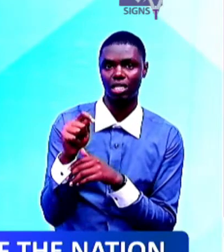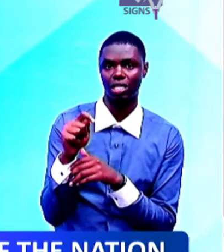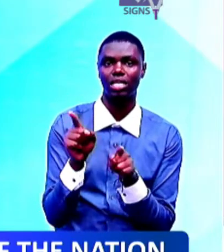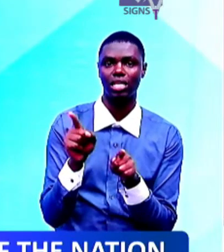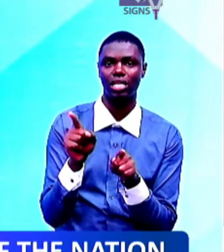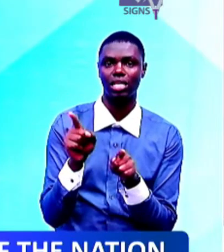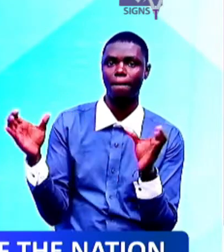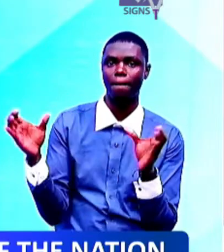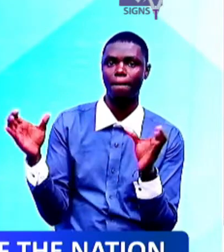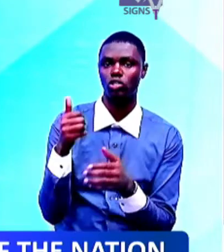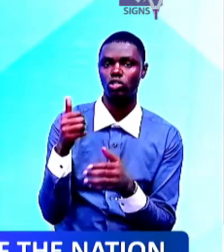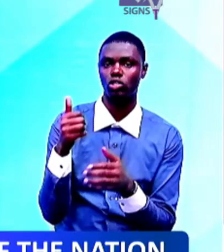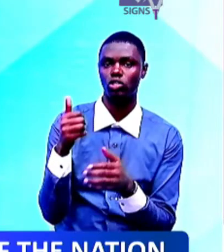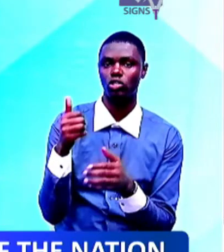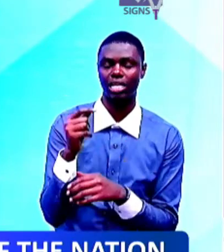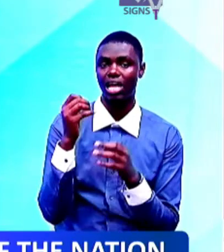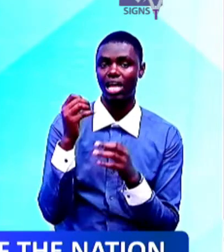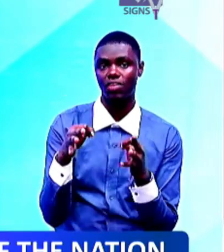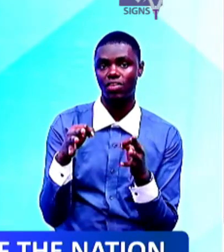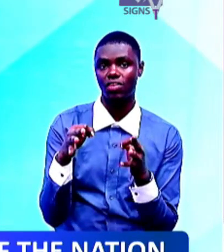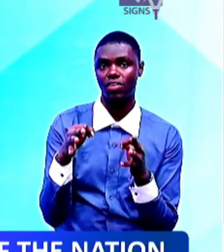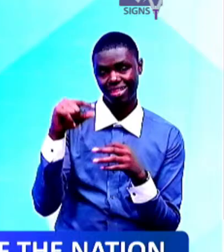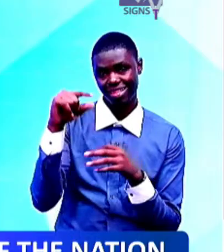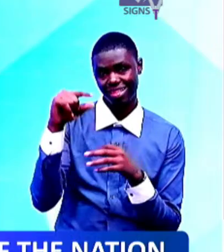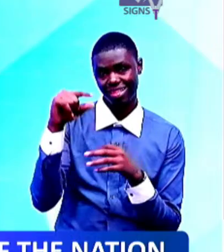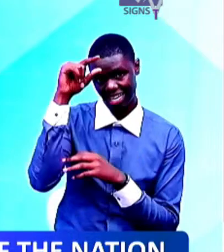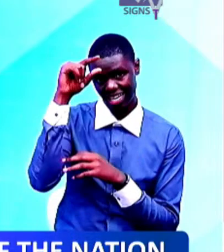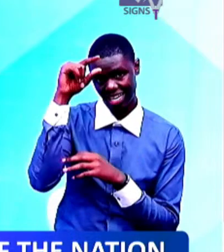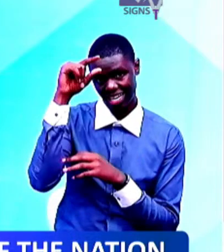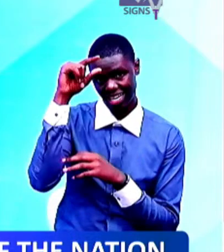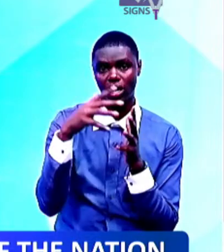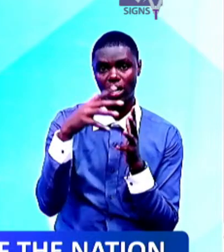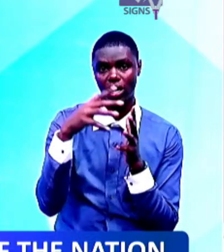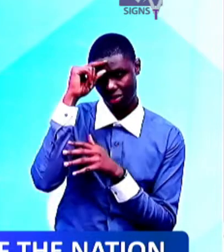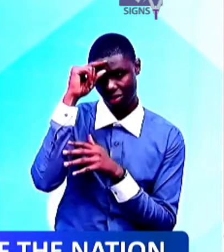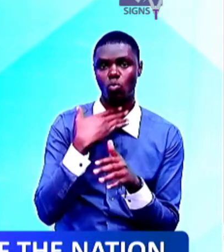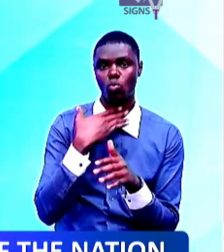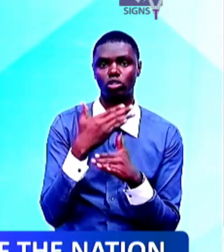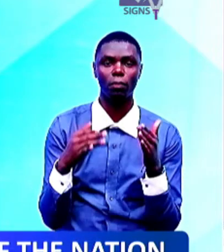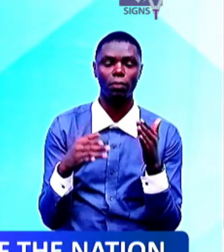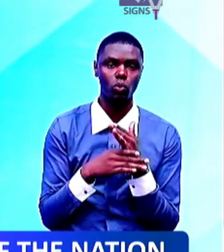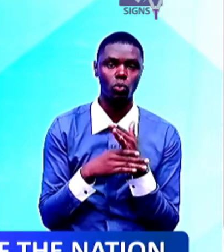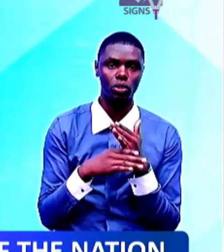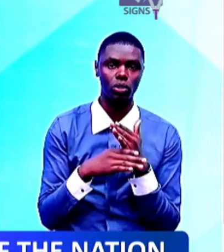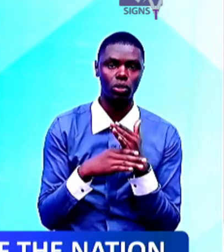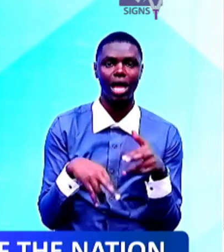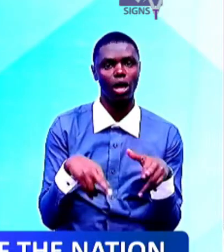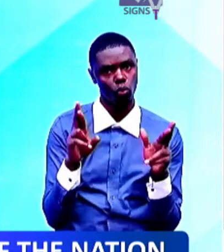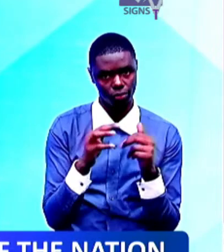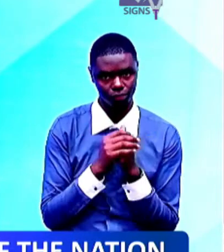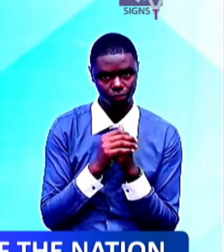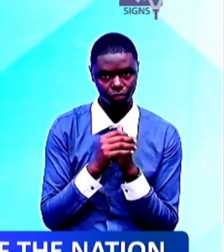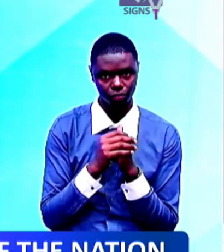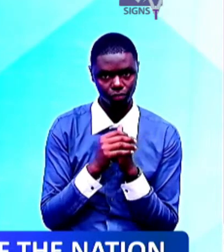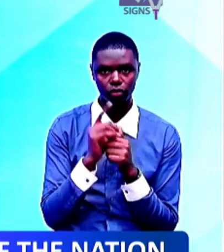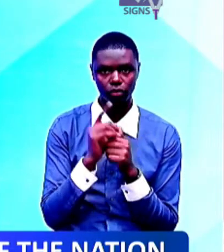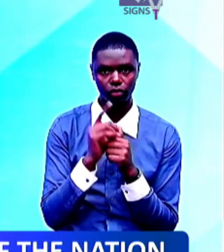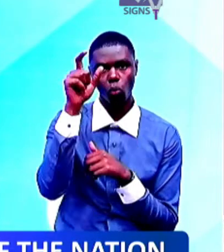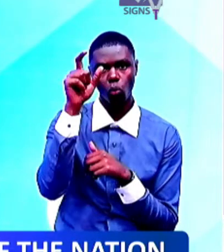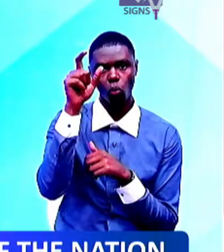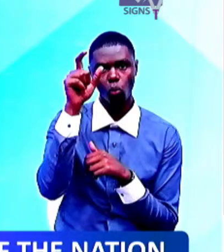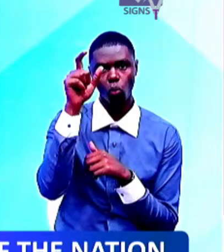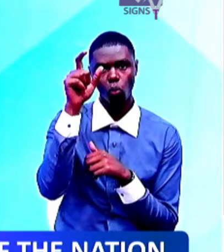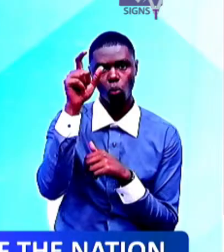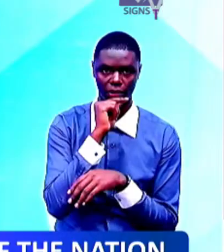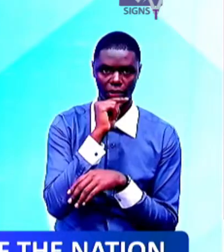Act. It states that if the state or American government want to build a construction of a road, and one person is affected,